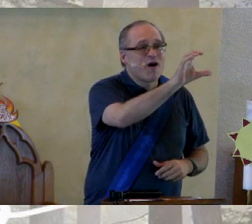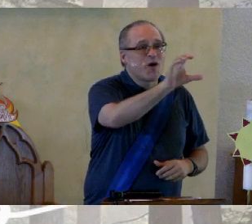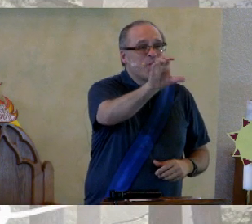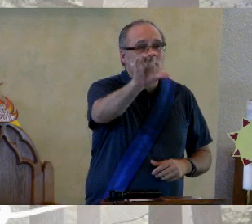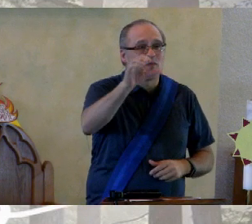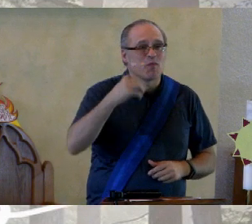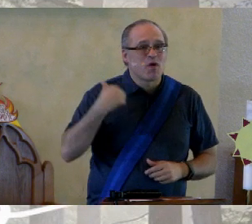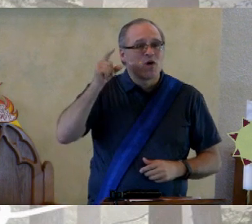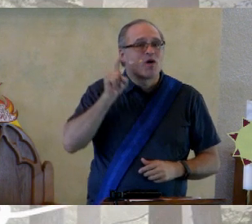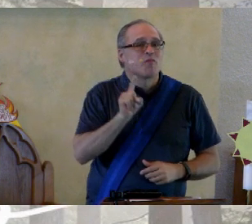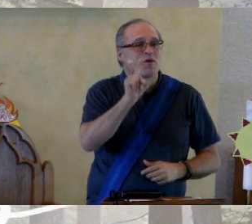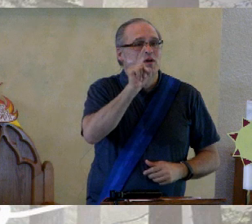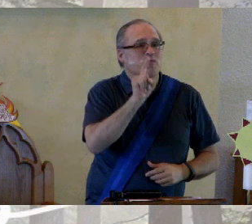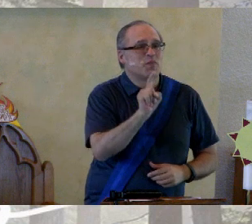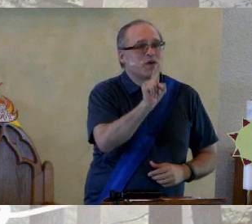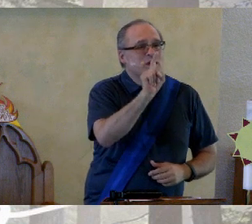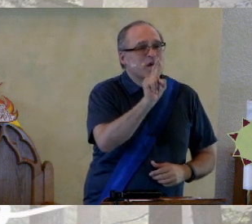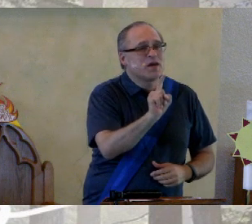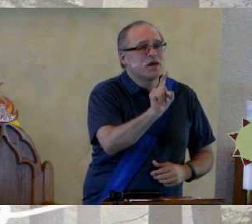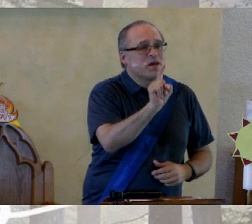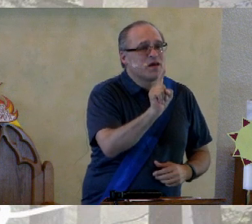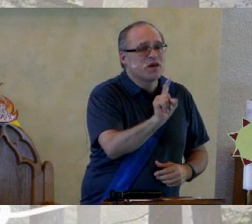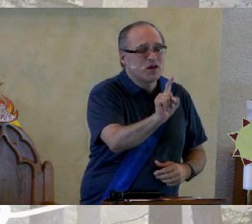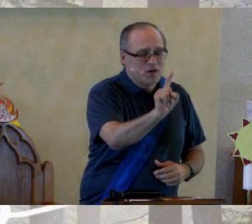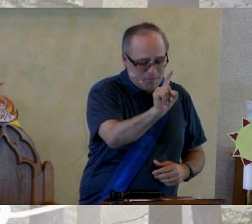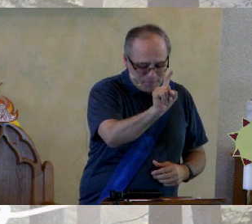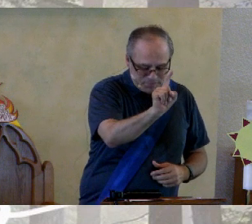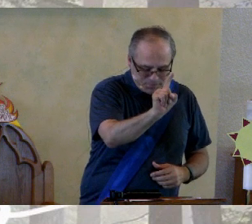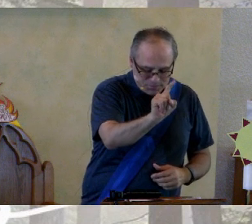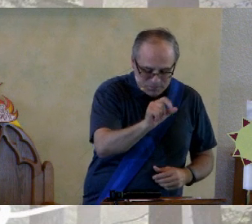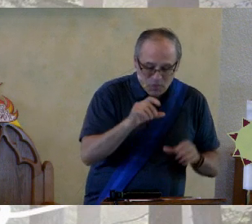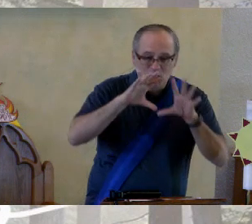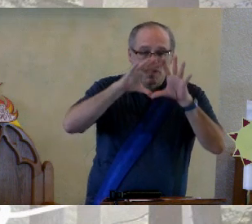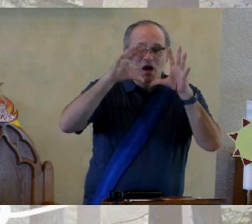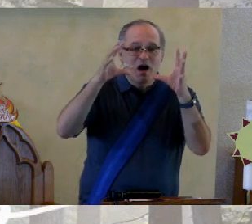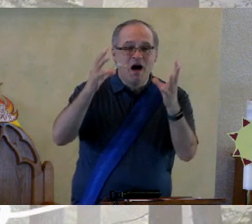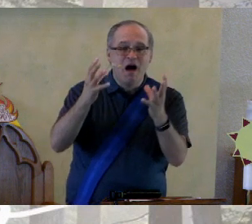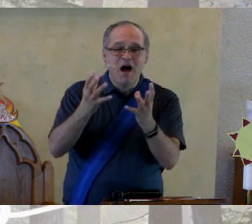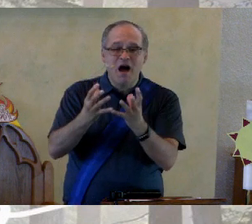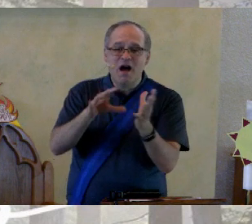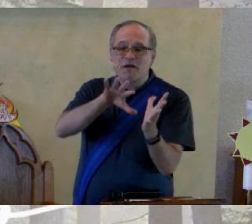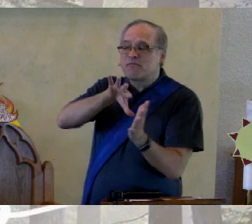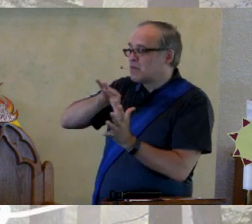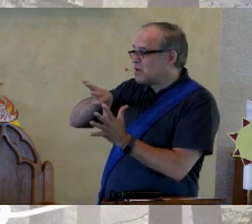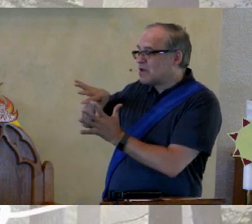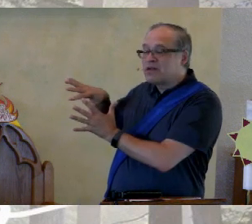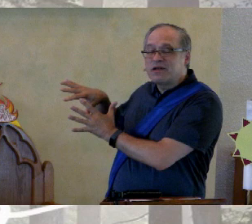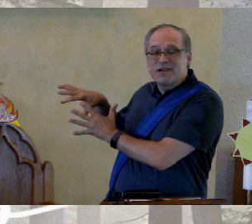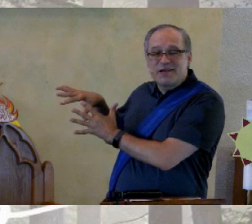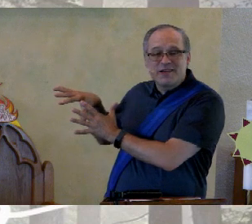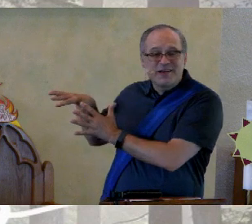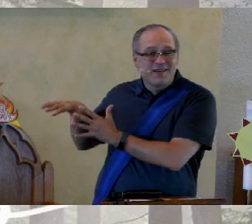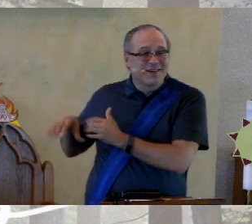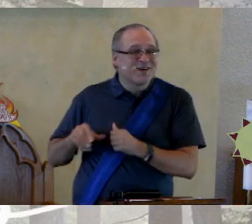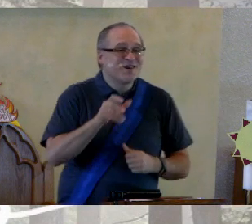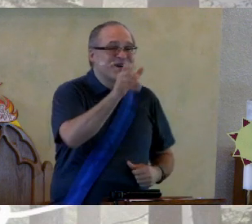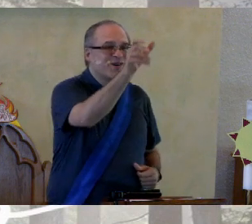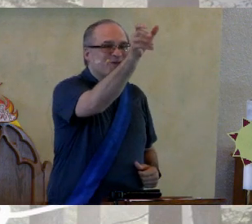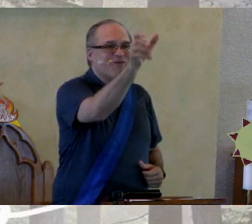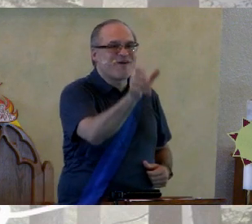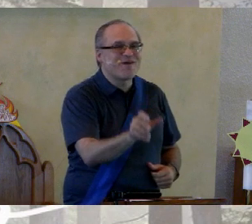cross before me. The world behind me,